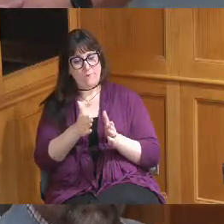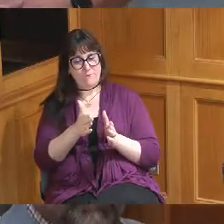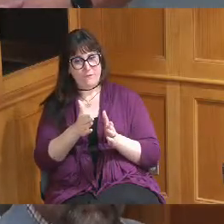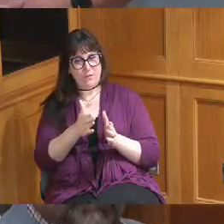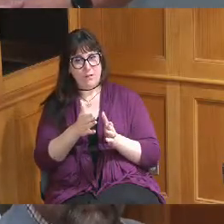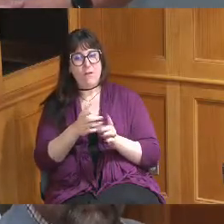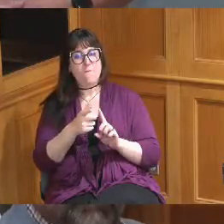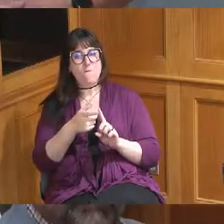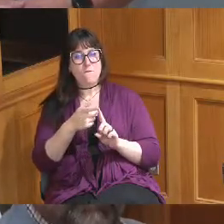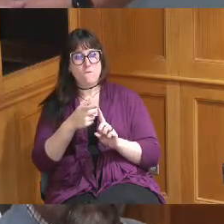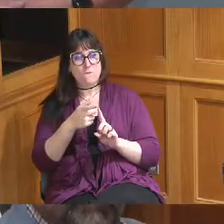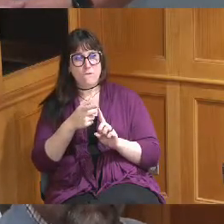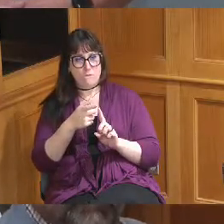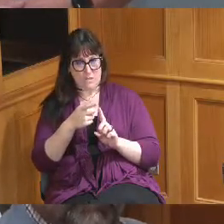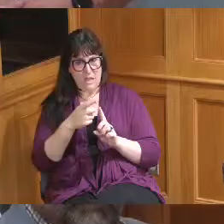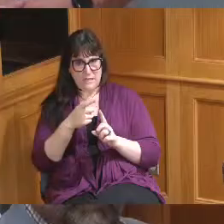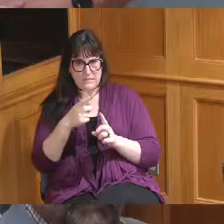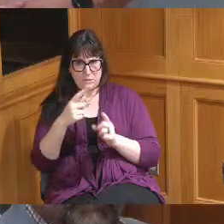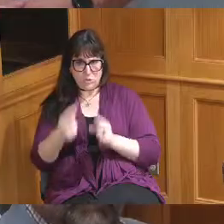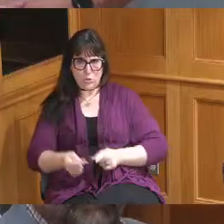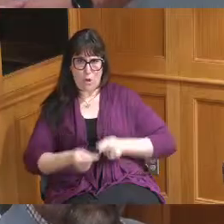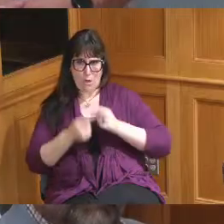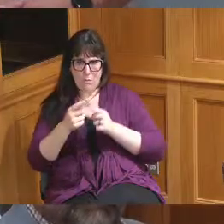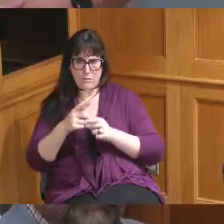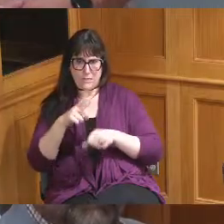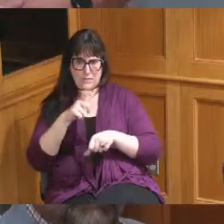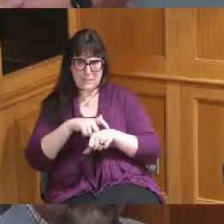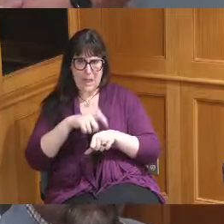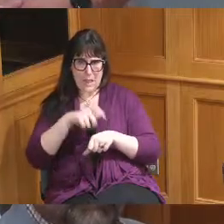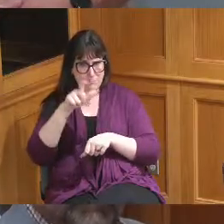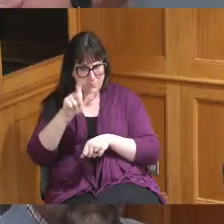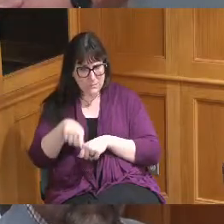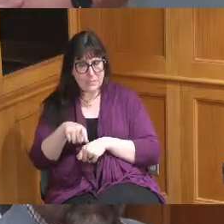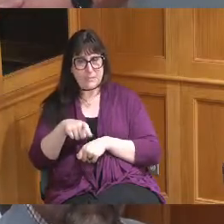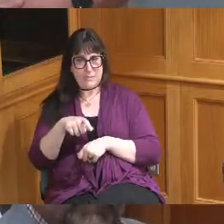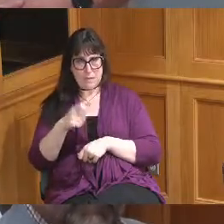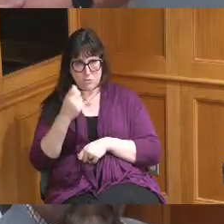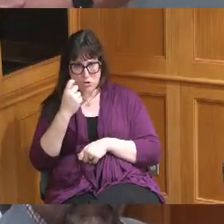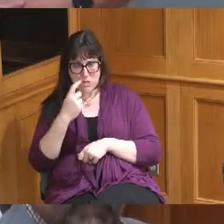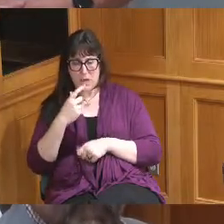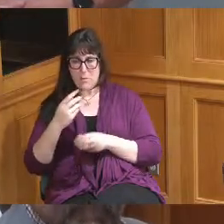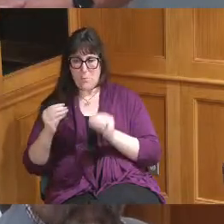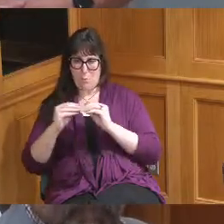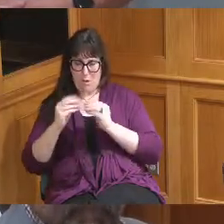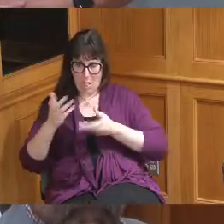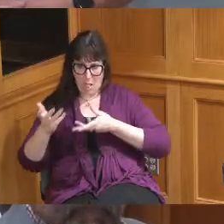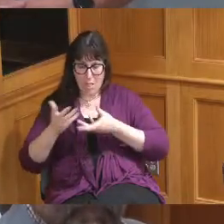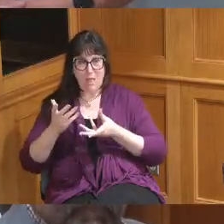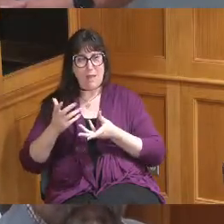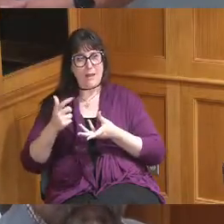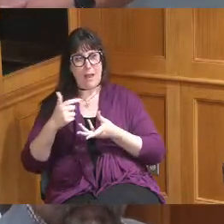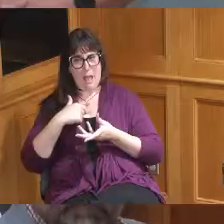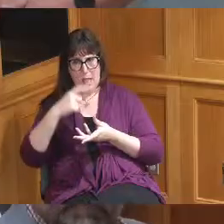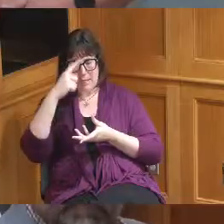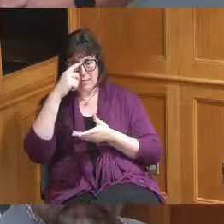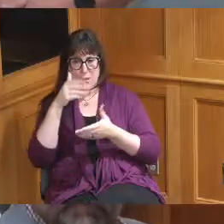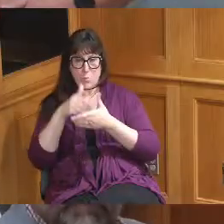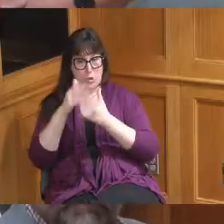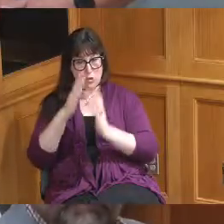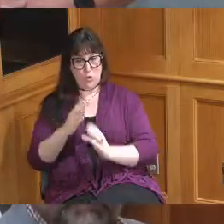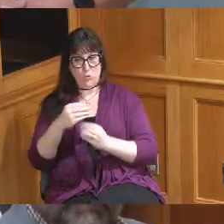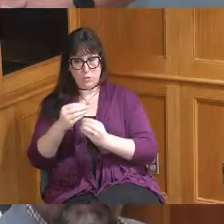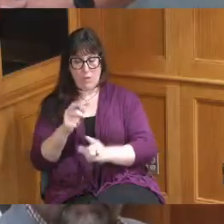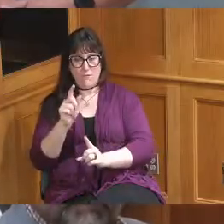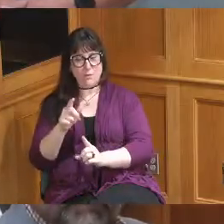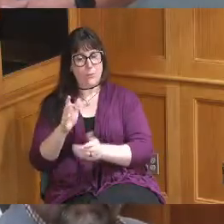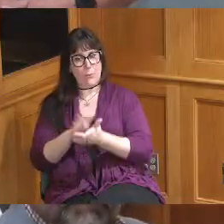one direction to the other, it's difficult, right? It takes time to do that, and it took time. And I'd commend the prosecutor's office and